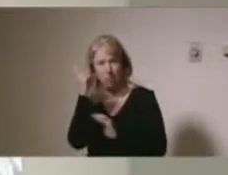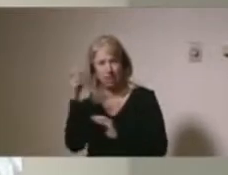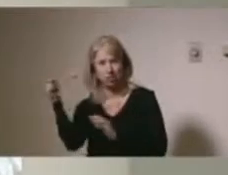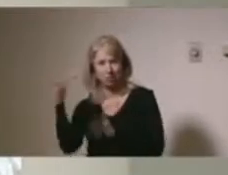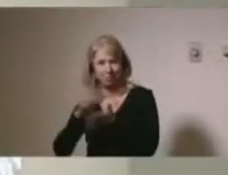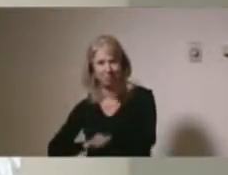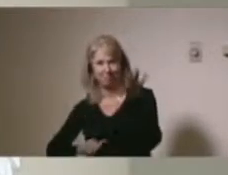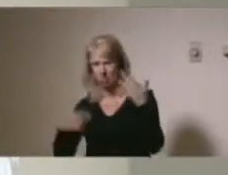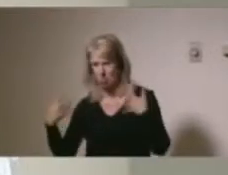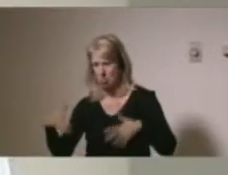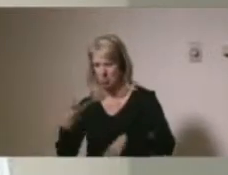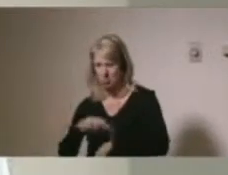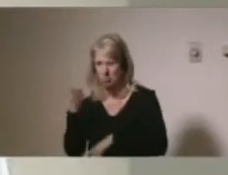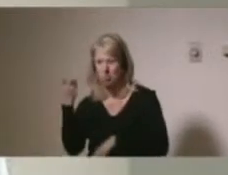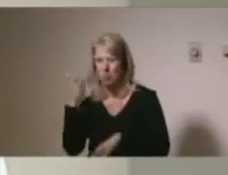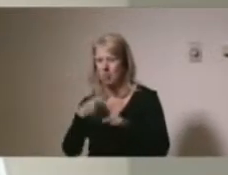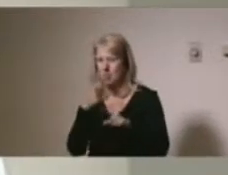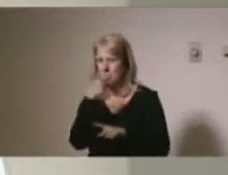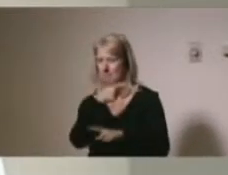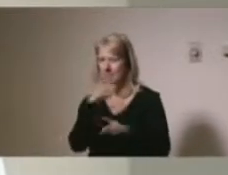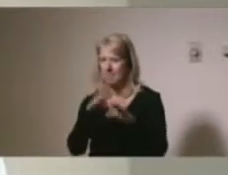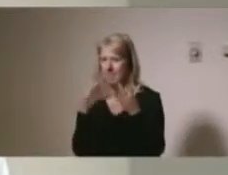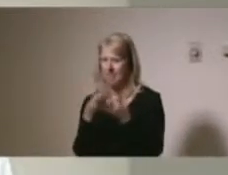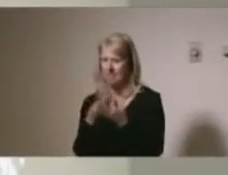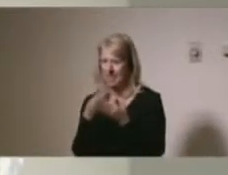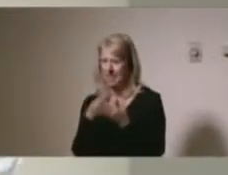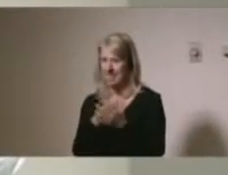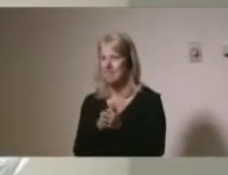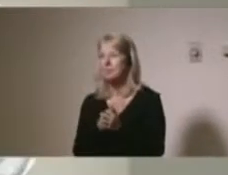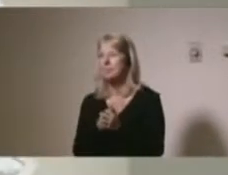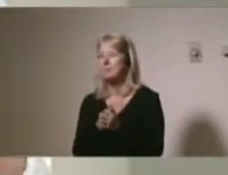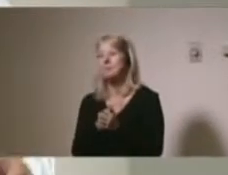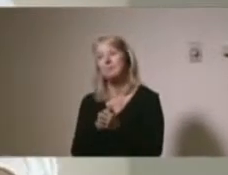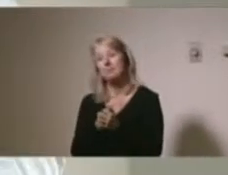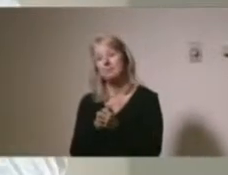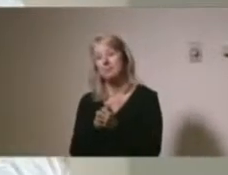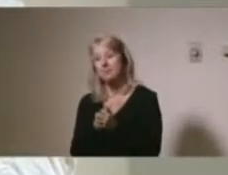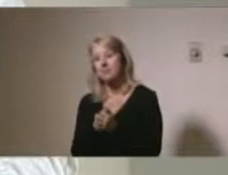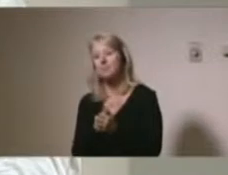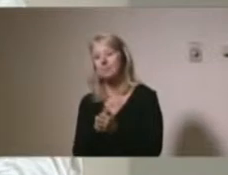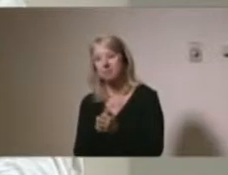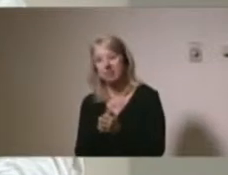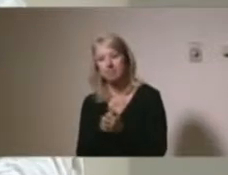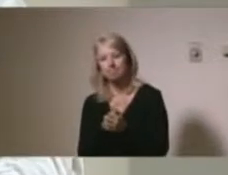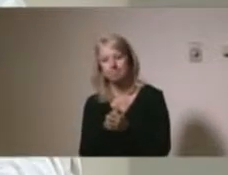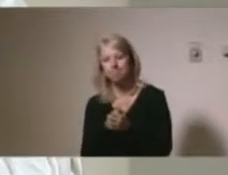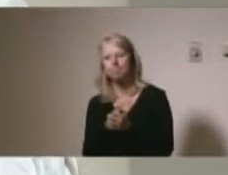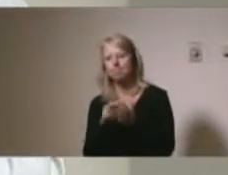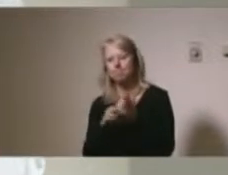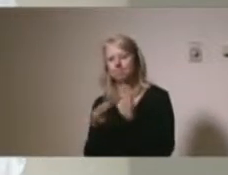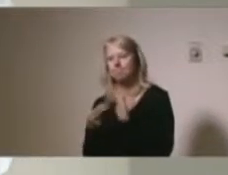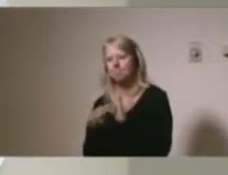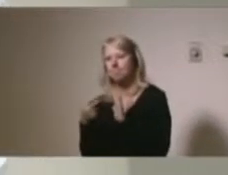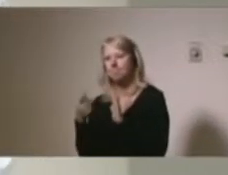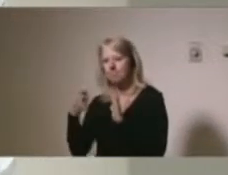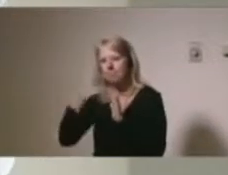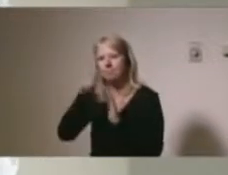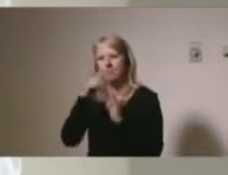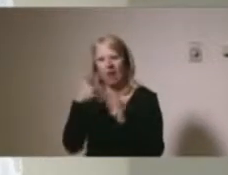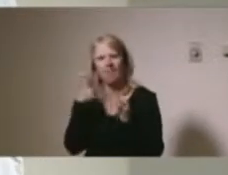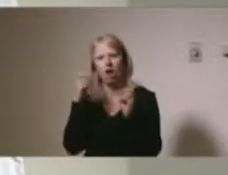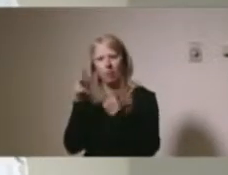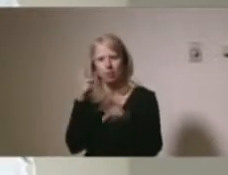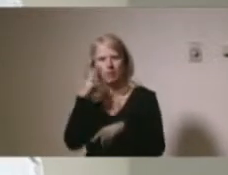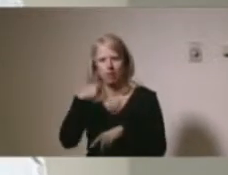out of a family's pockets. So I think that there's a lot of room for growth, and I'm just going to talk a little